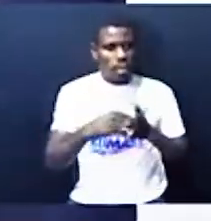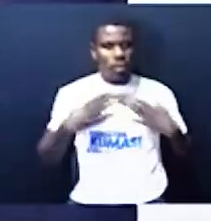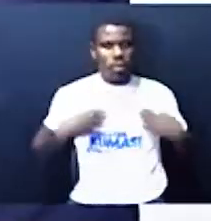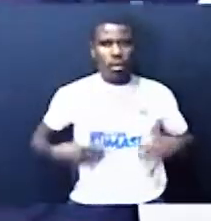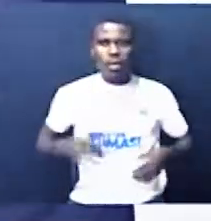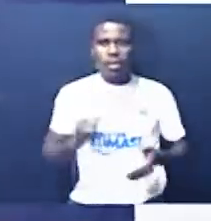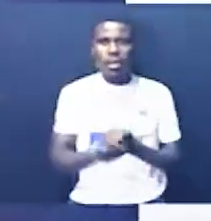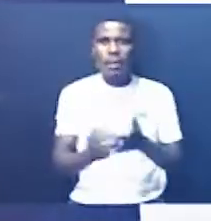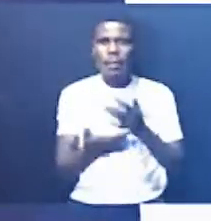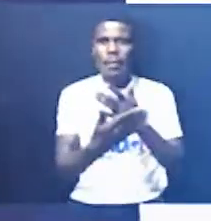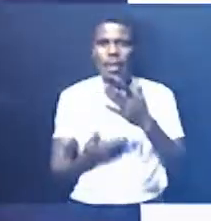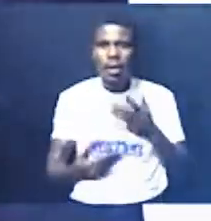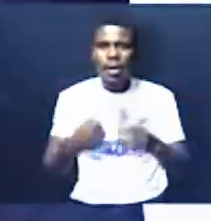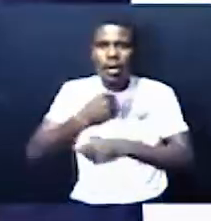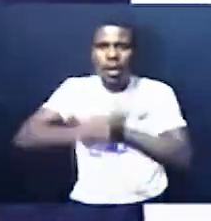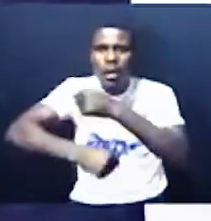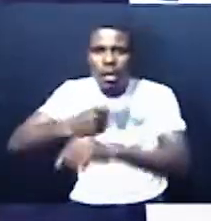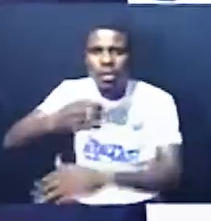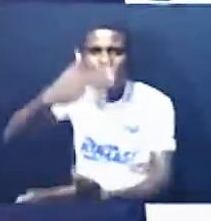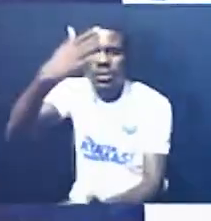suffering.